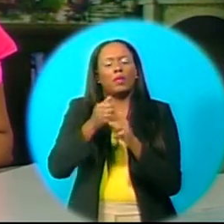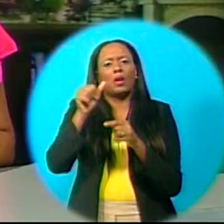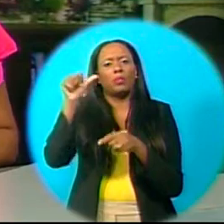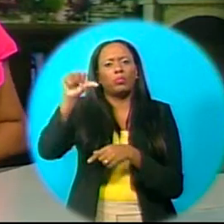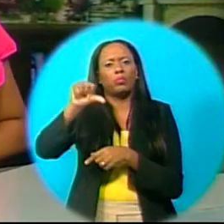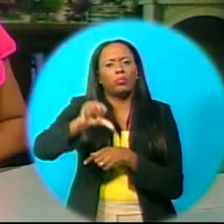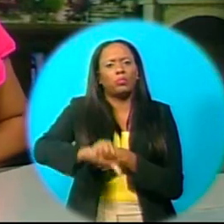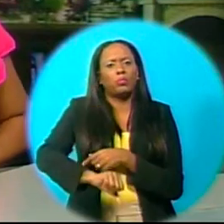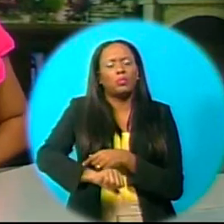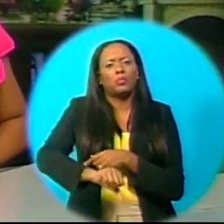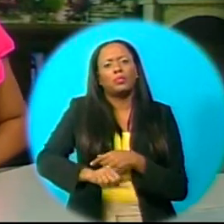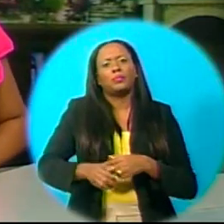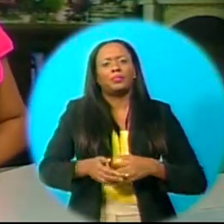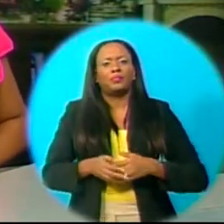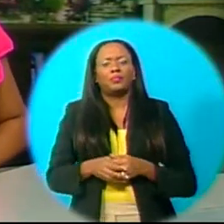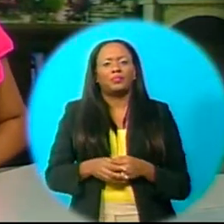communities.